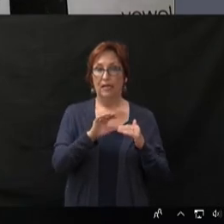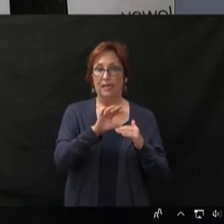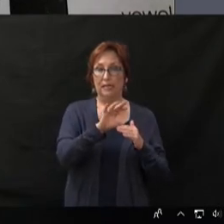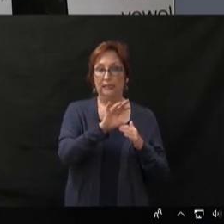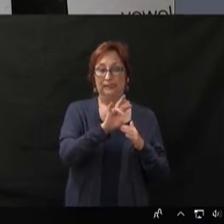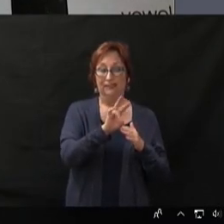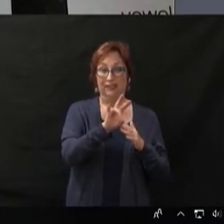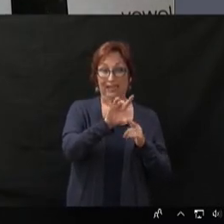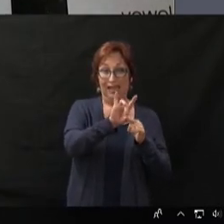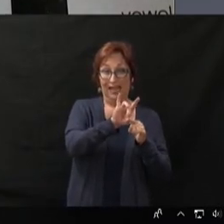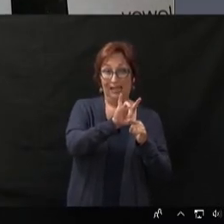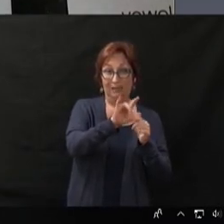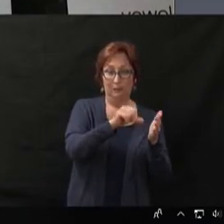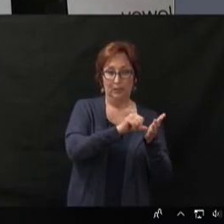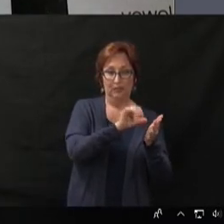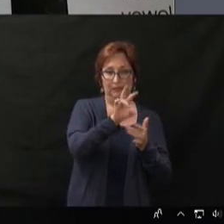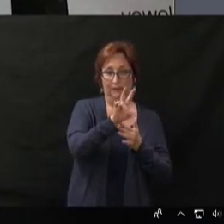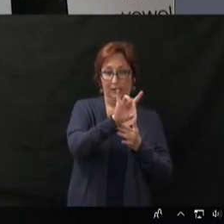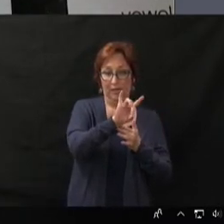78